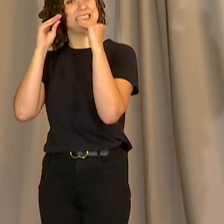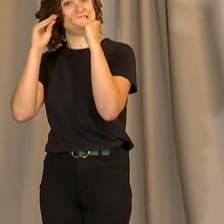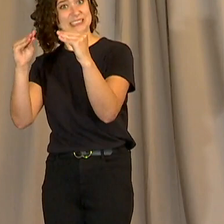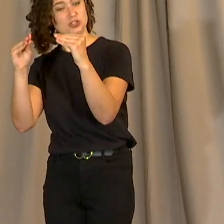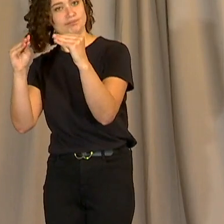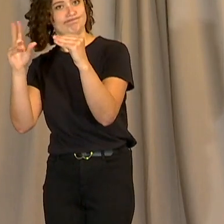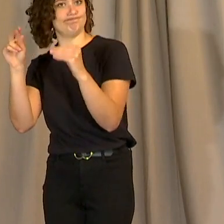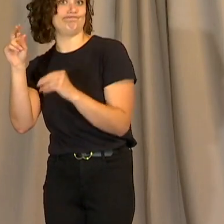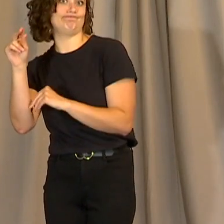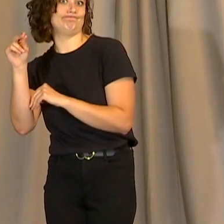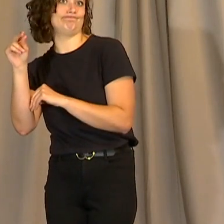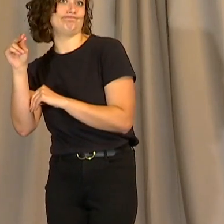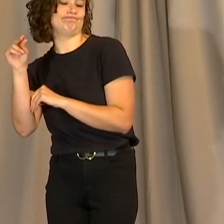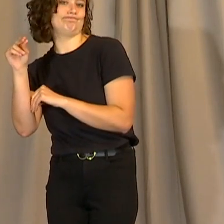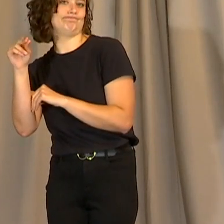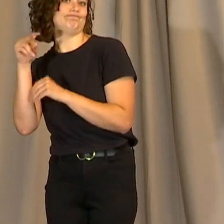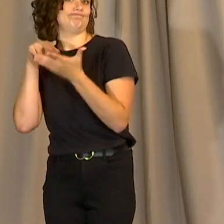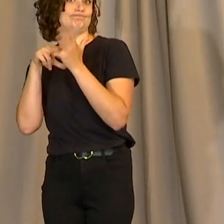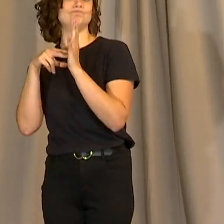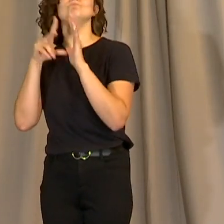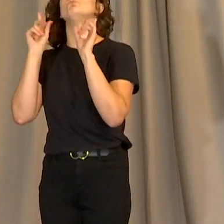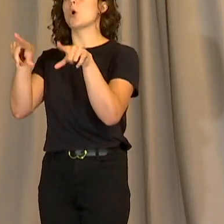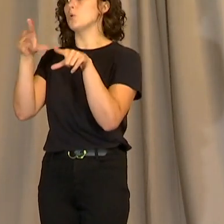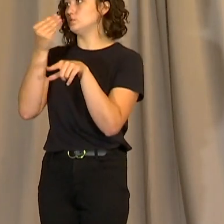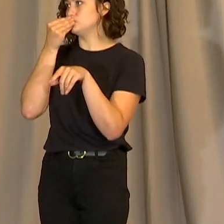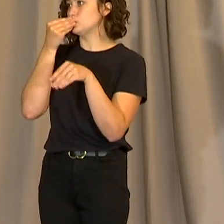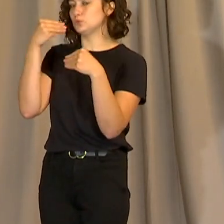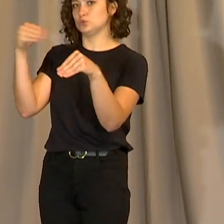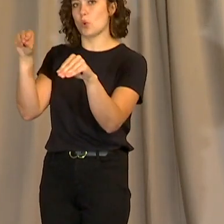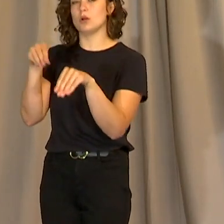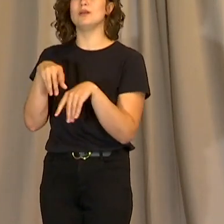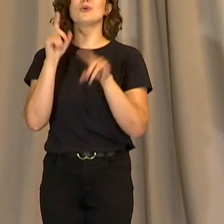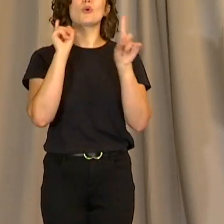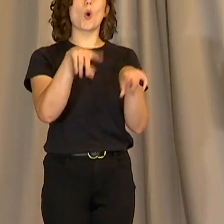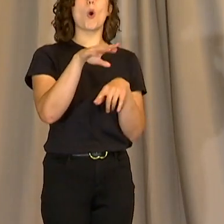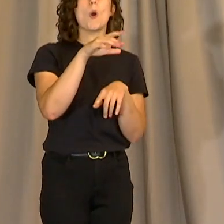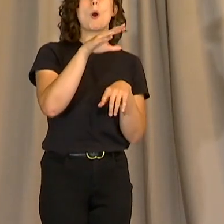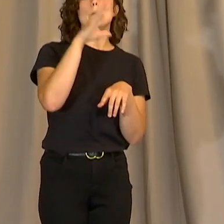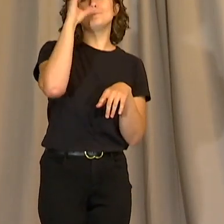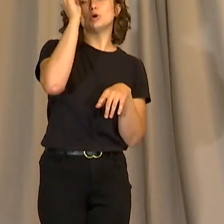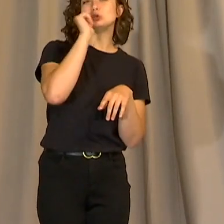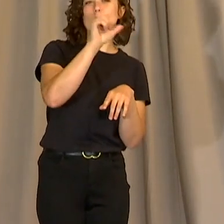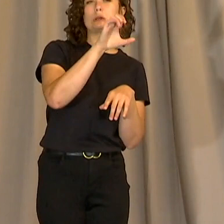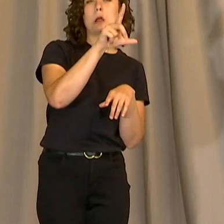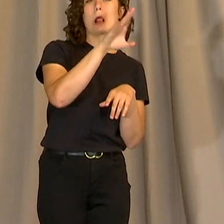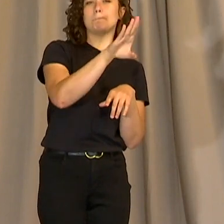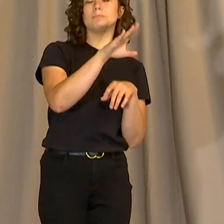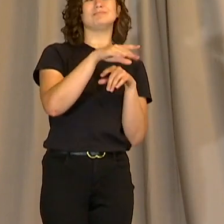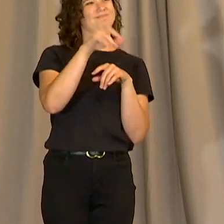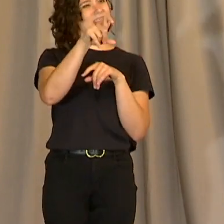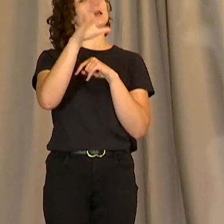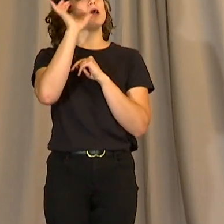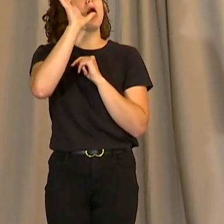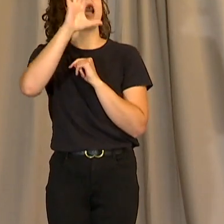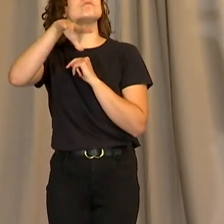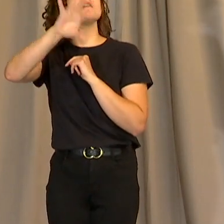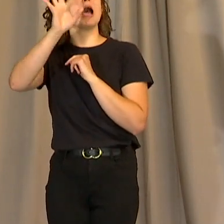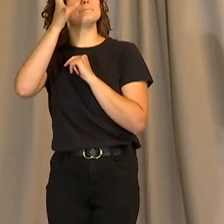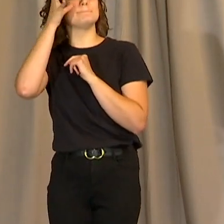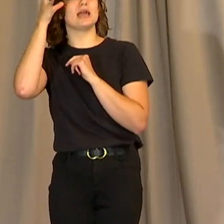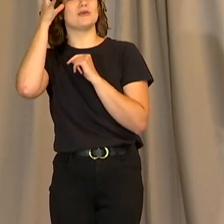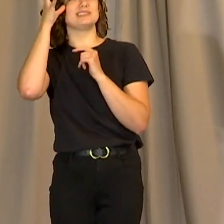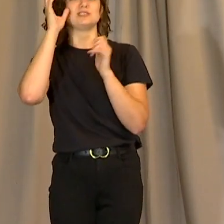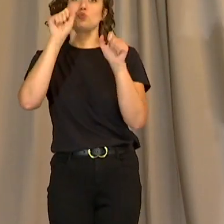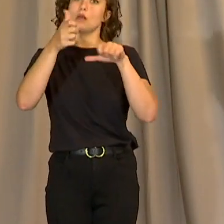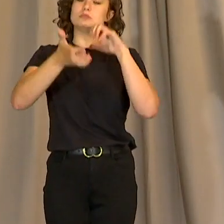the Boys and Girls Club on the weekends, right? You have to kind of figure out where parents are so that they can be partners with you. To